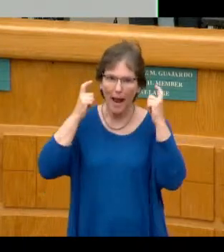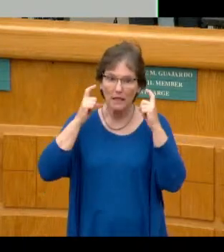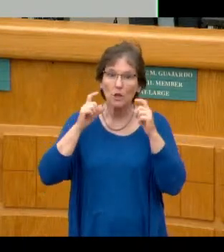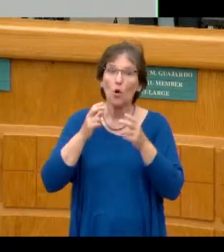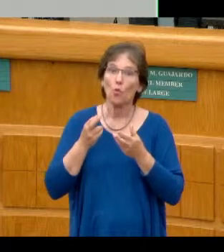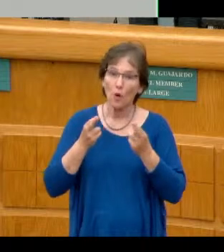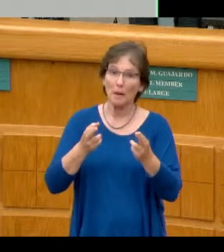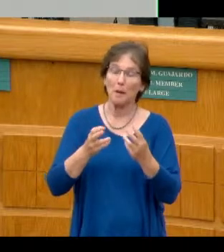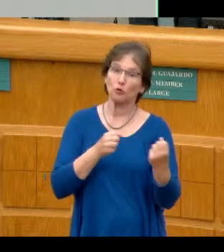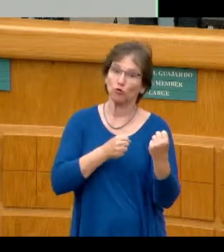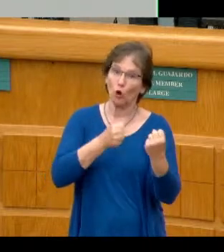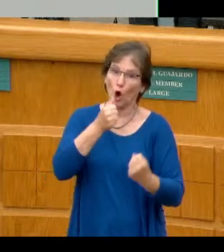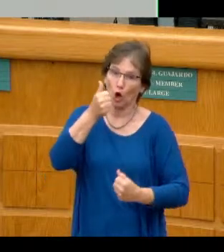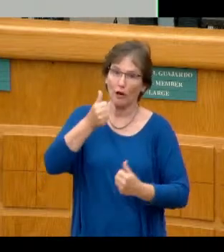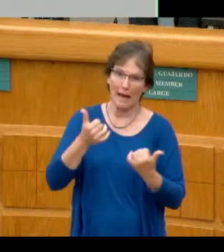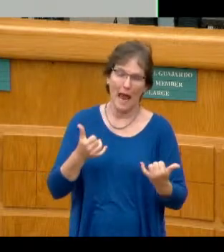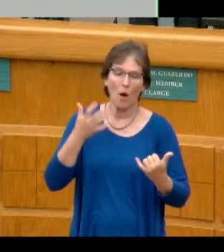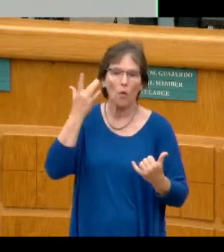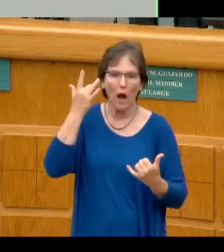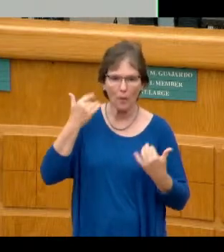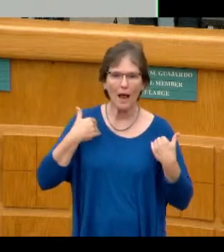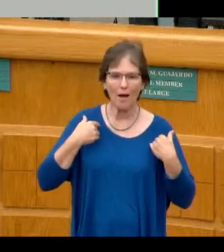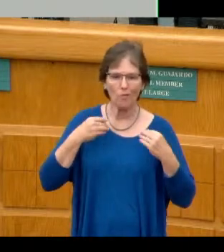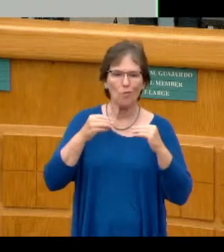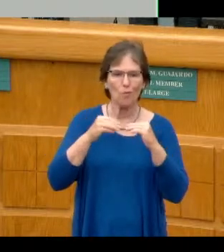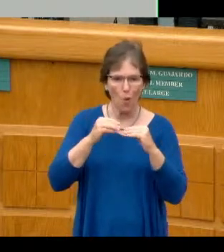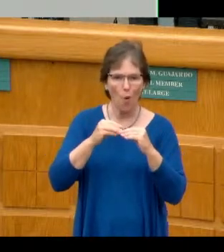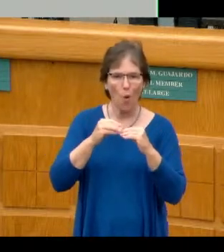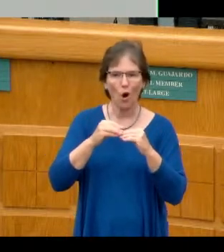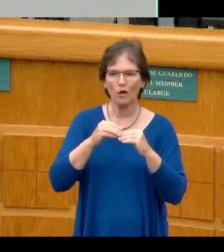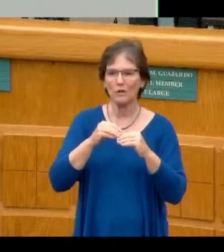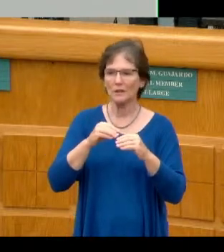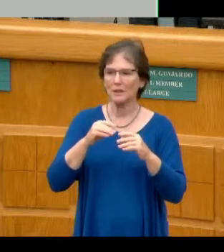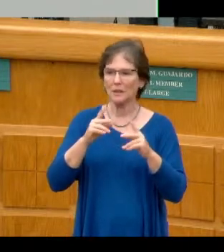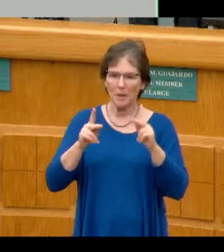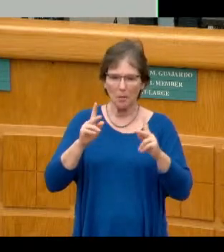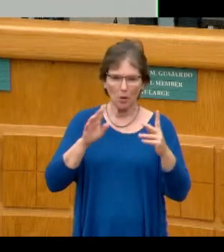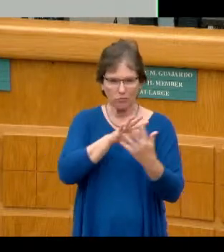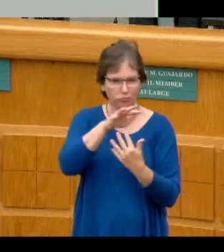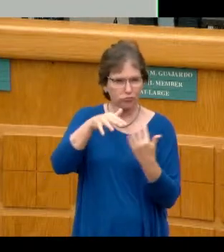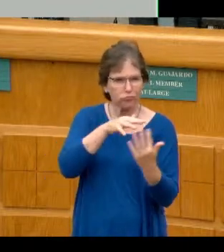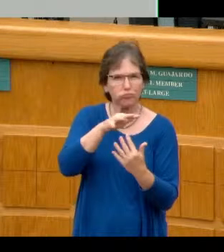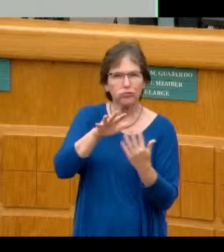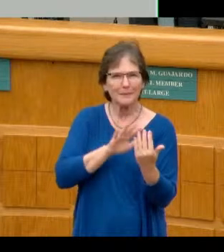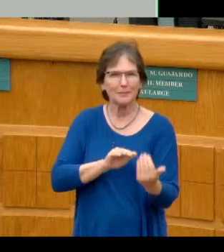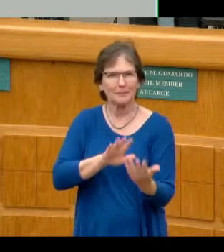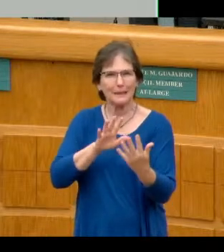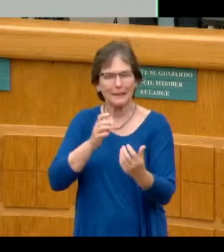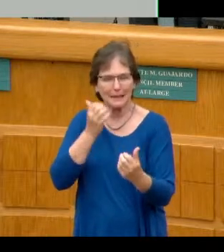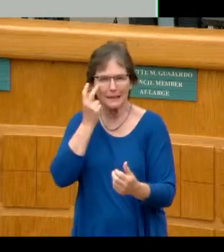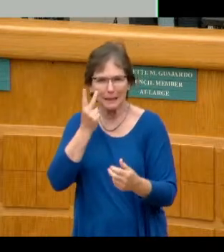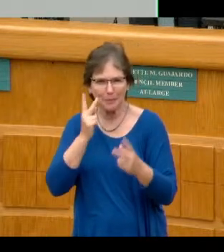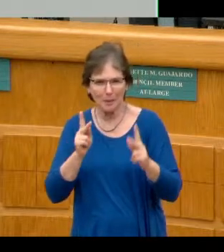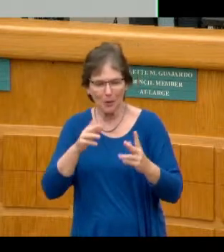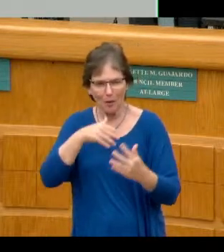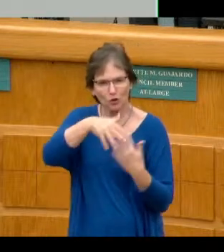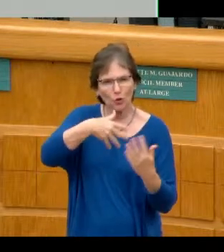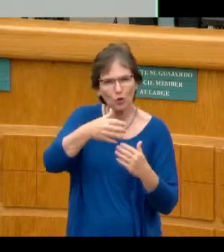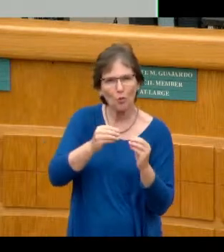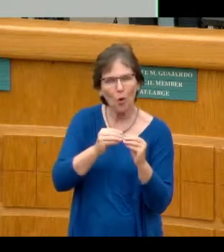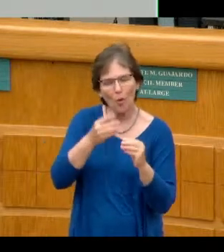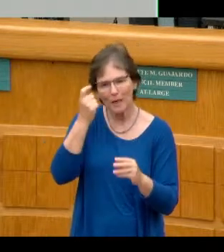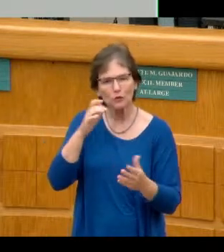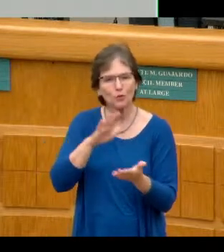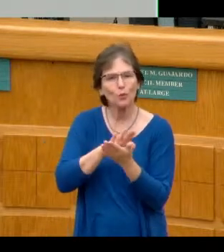home. If you come in contact, or you're encouraged to try to keep your distance from people that have been out